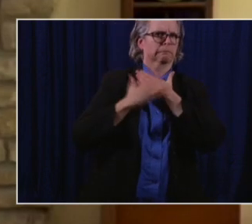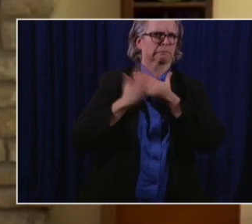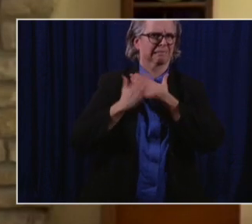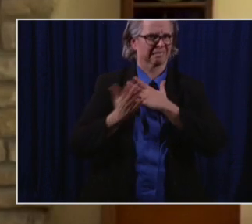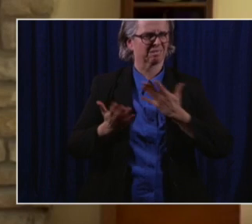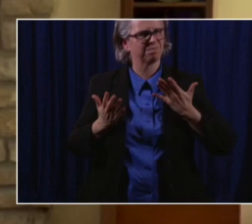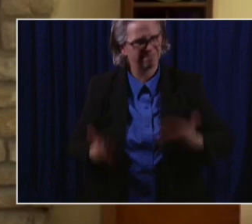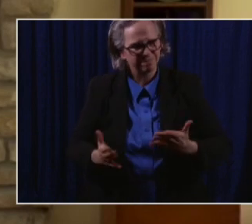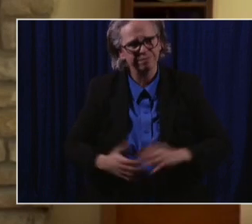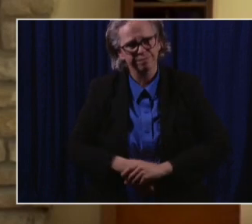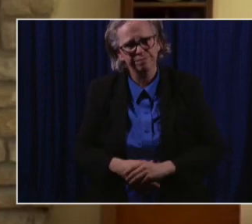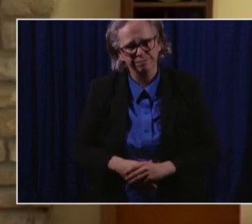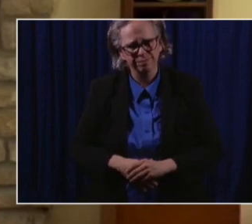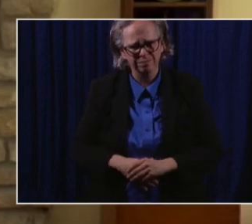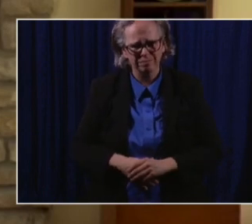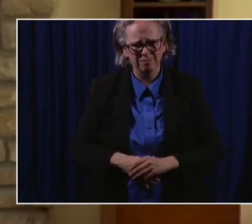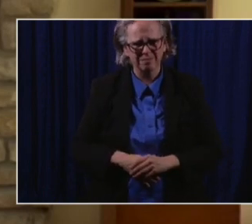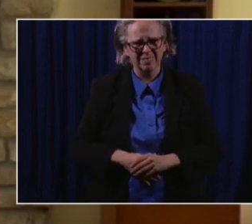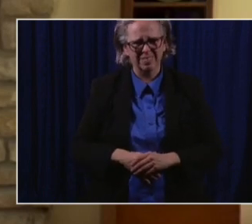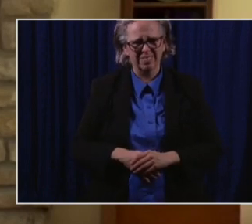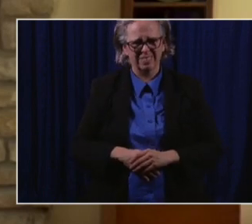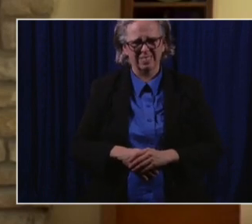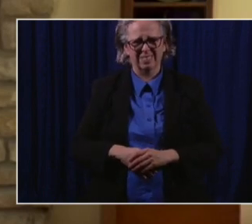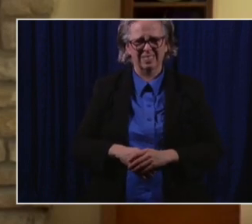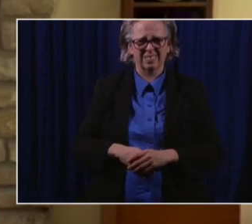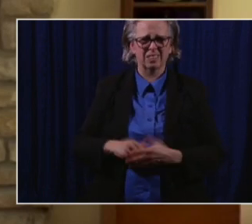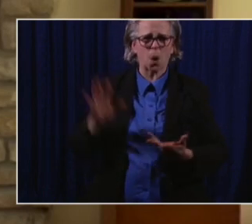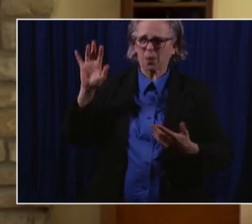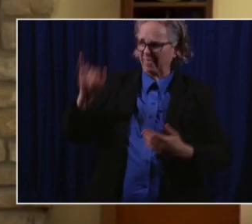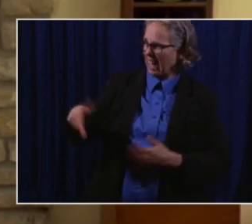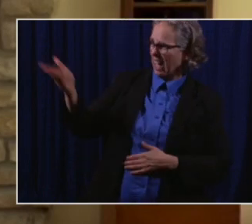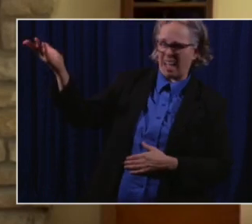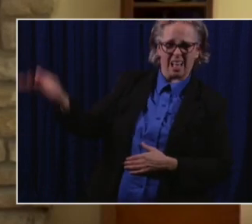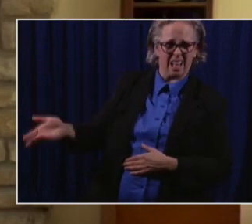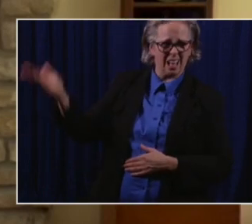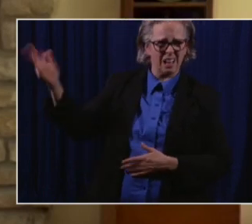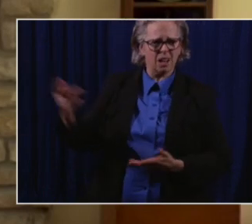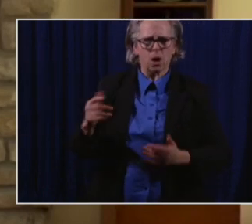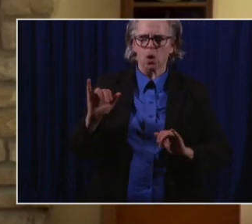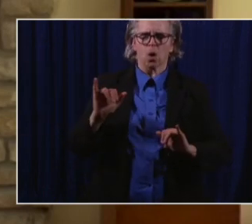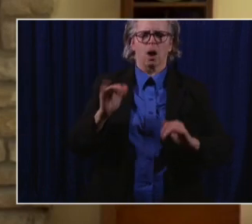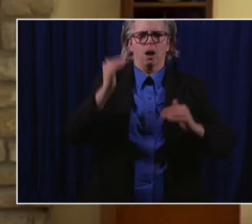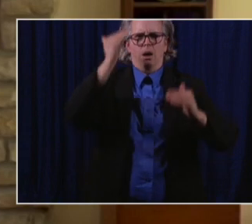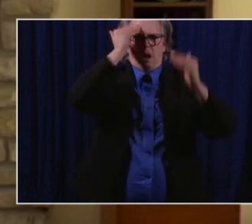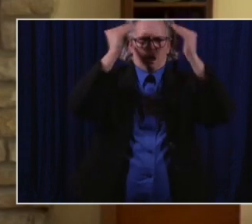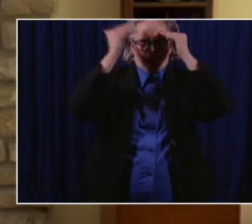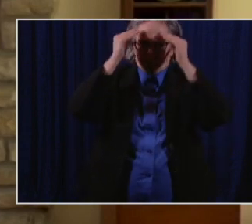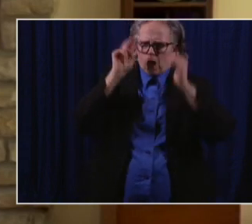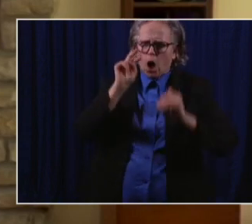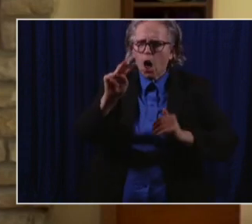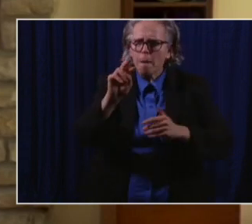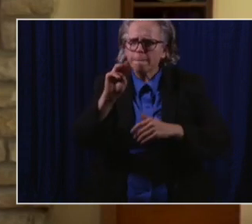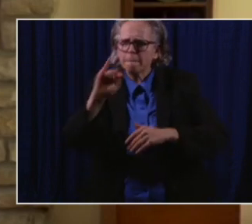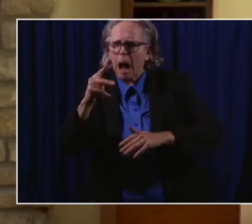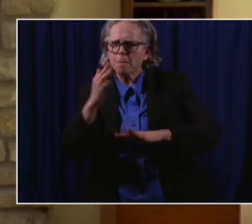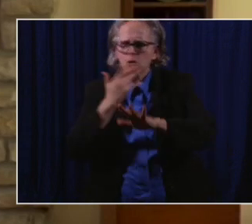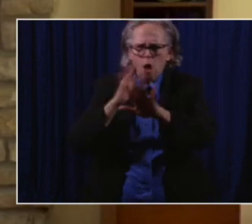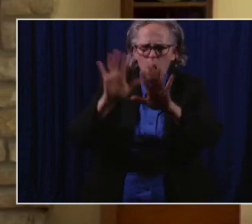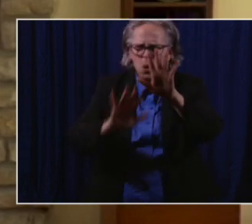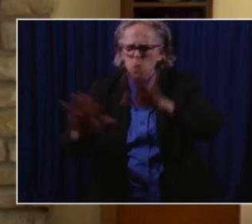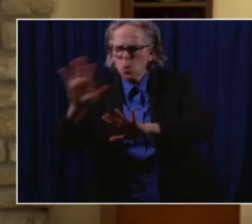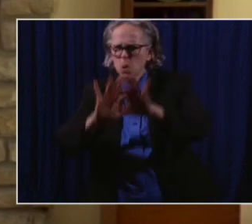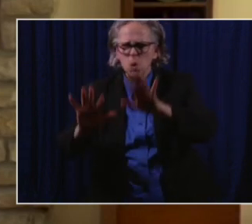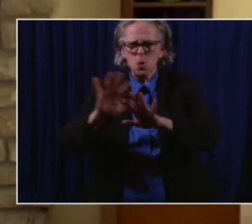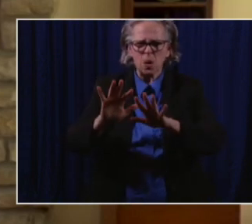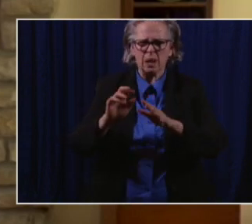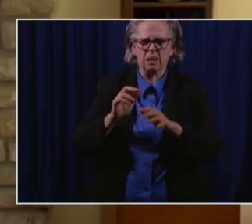again, we do kind of see a pattern over in the western side of the state. But